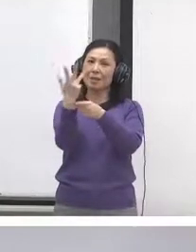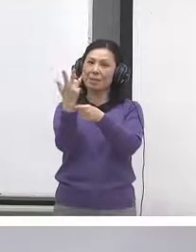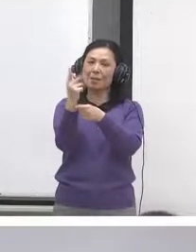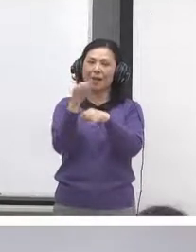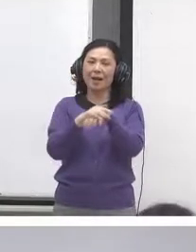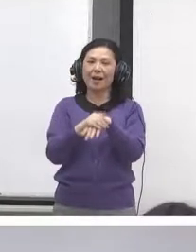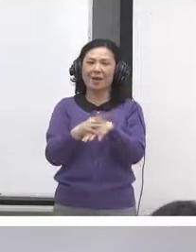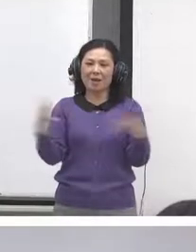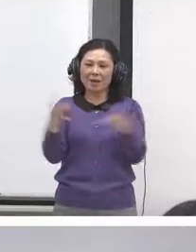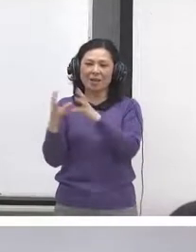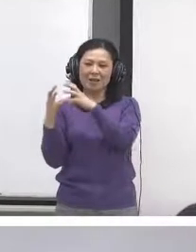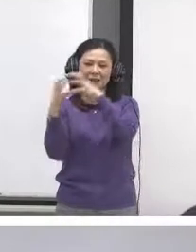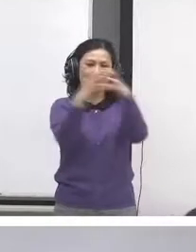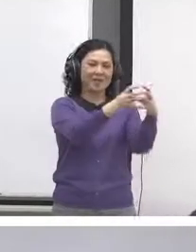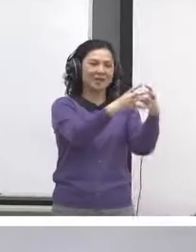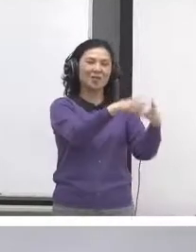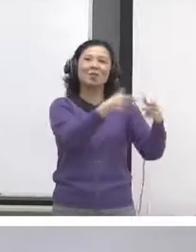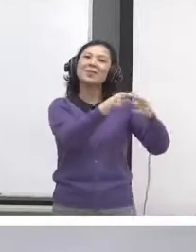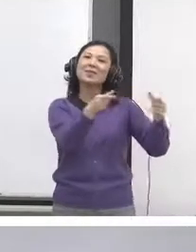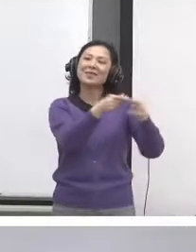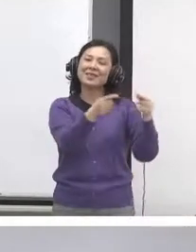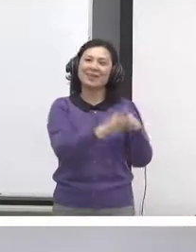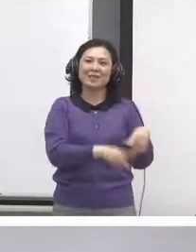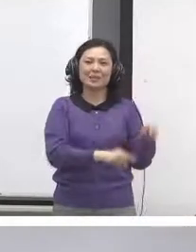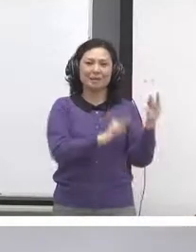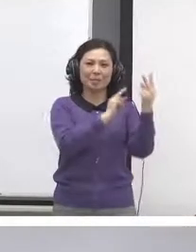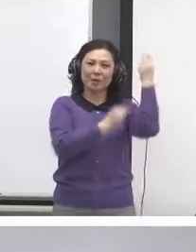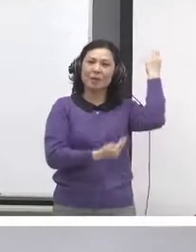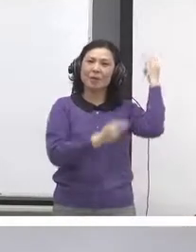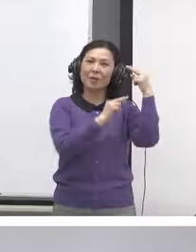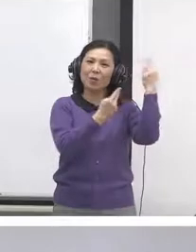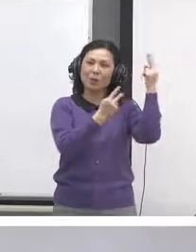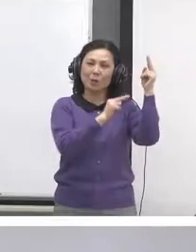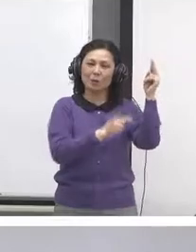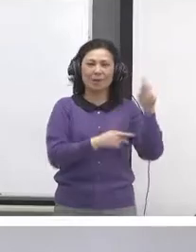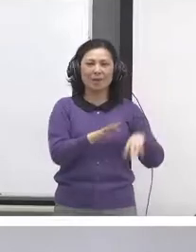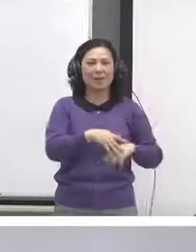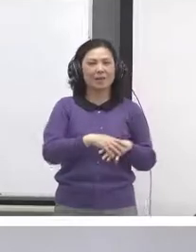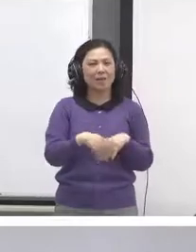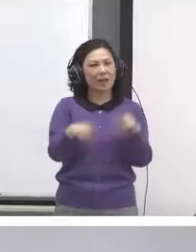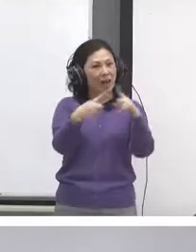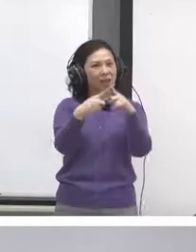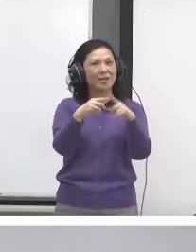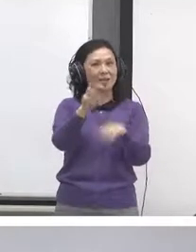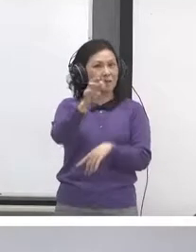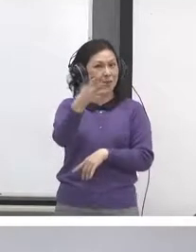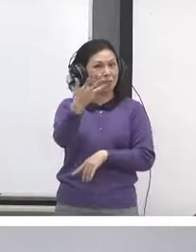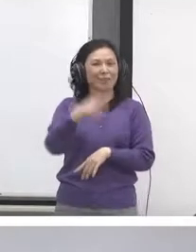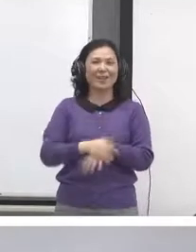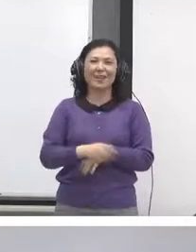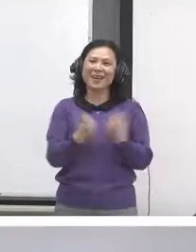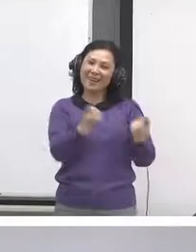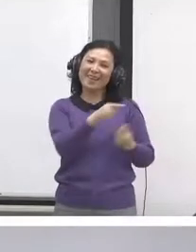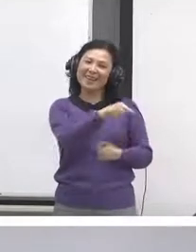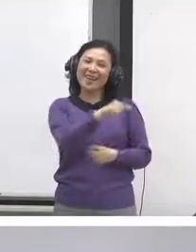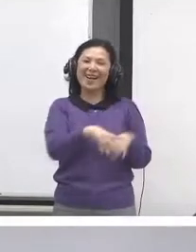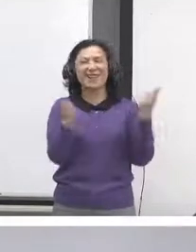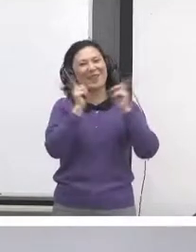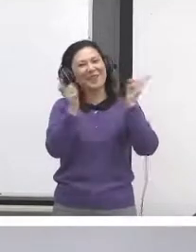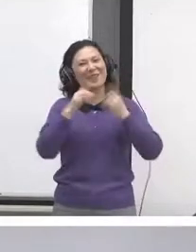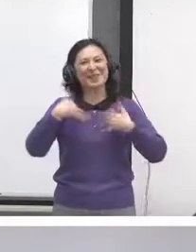June. So there are 38 people. We have a really great fun. I think we have like